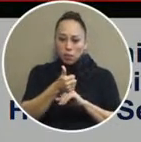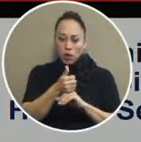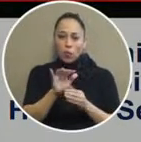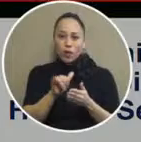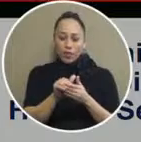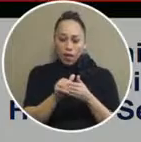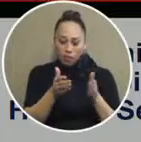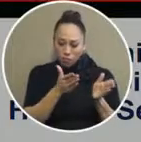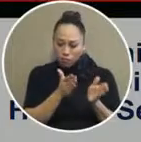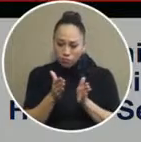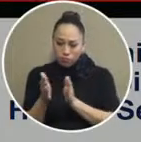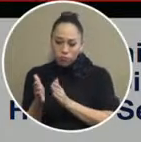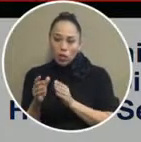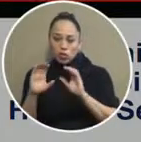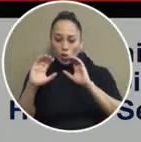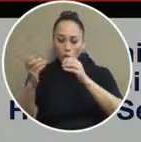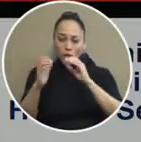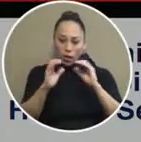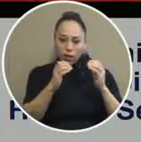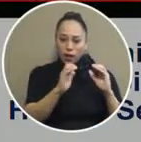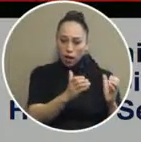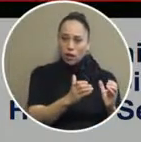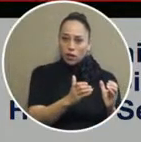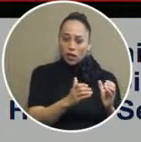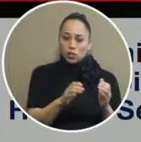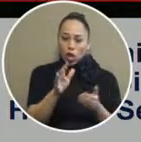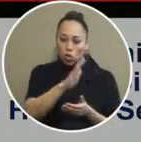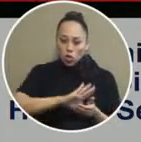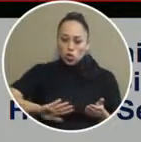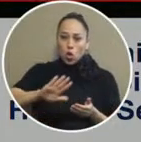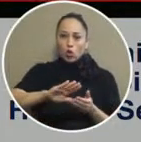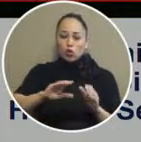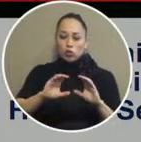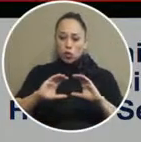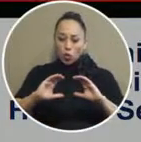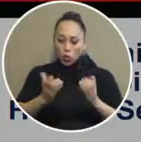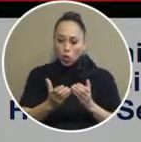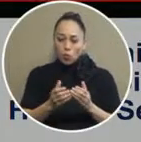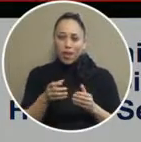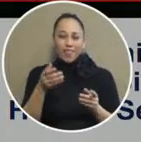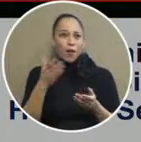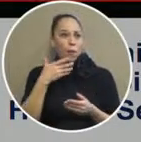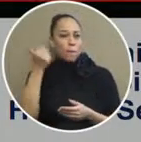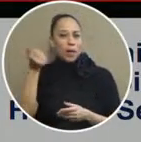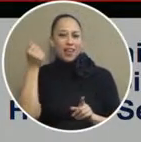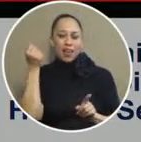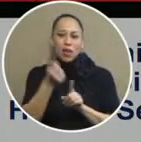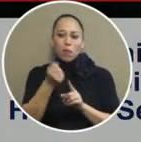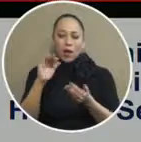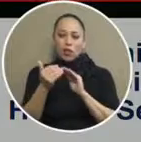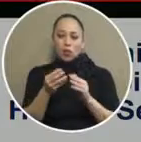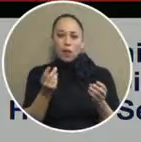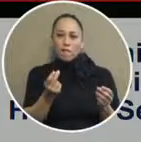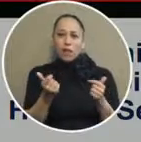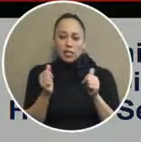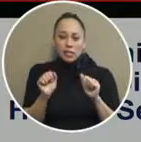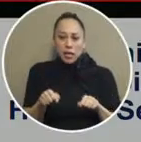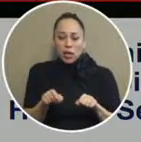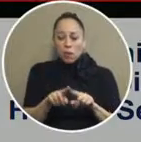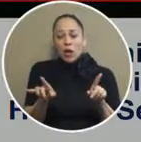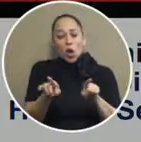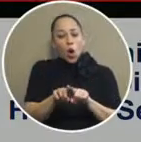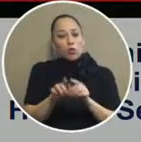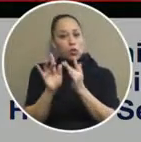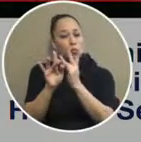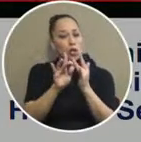positioned to be able to catalyze and coalesce those groups to have the greatest impact in our community as quickly as possible. But we also